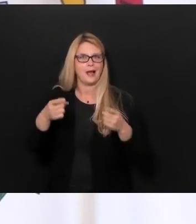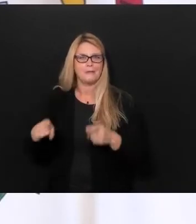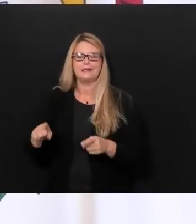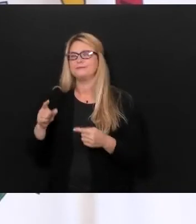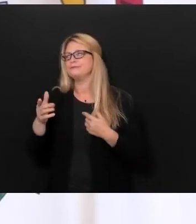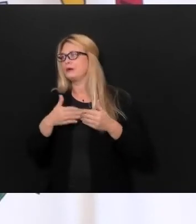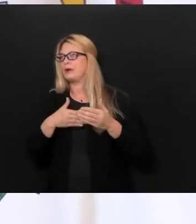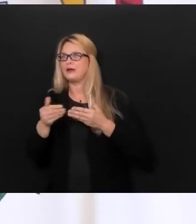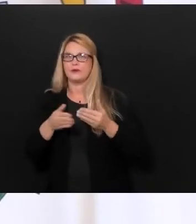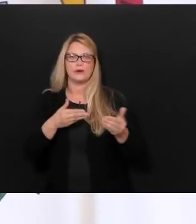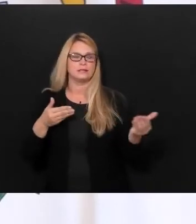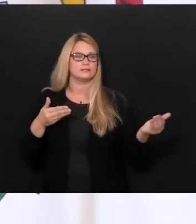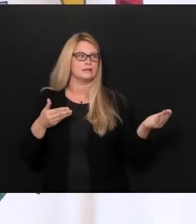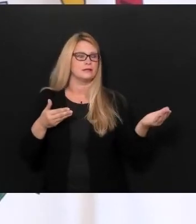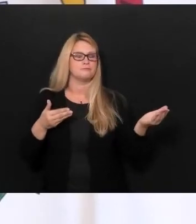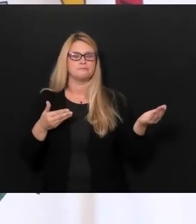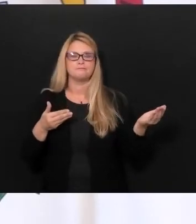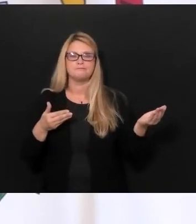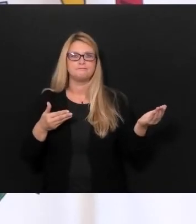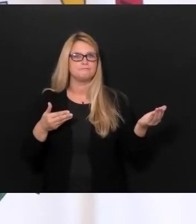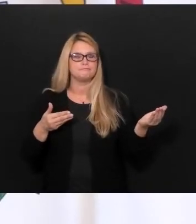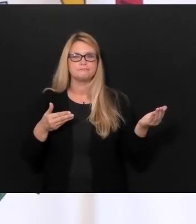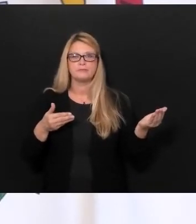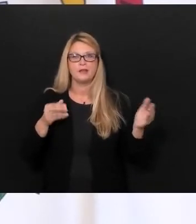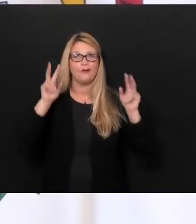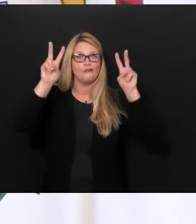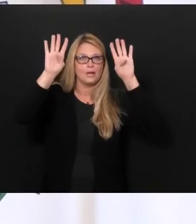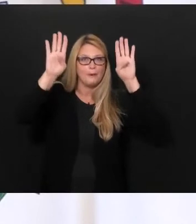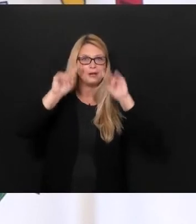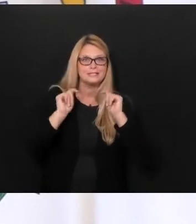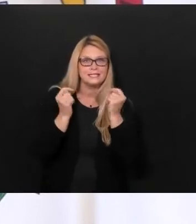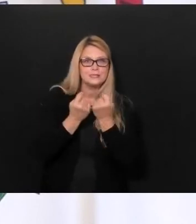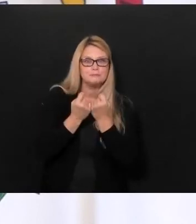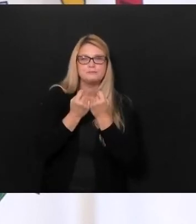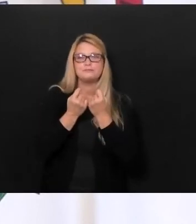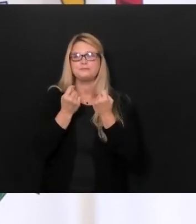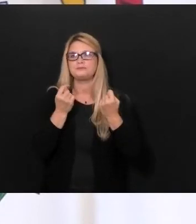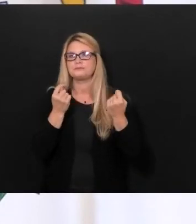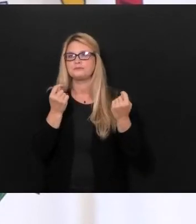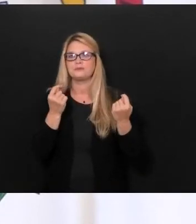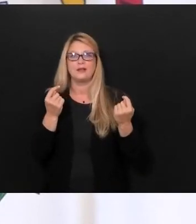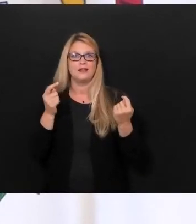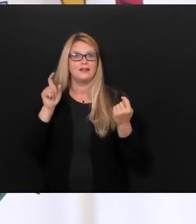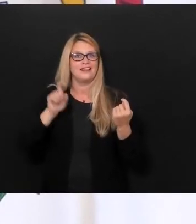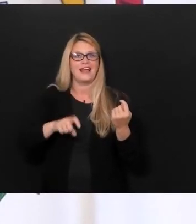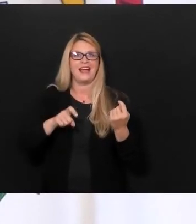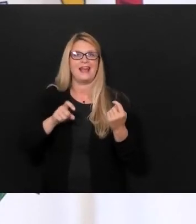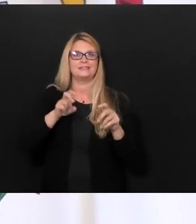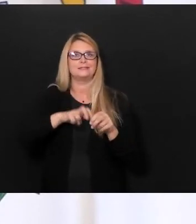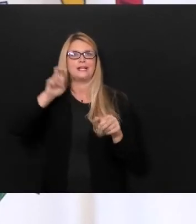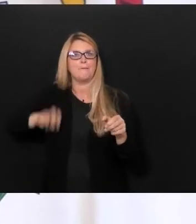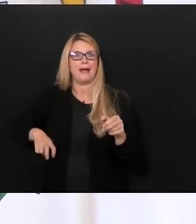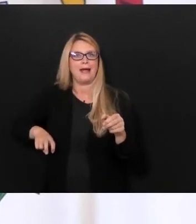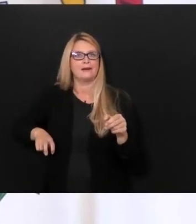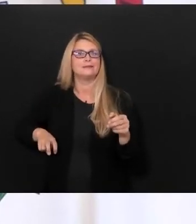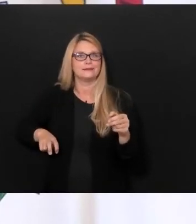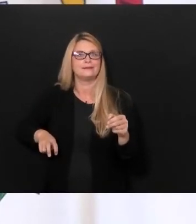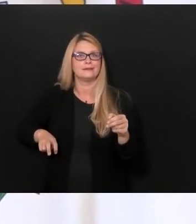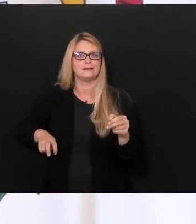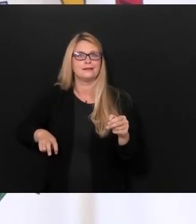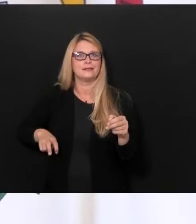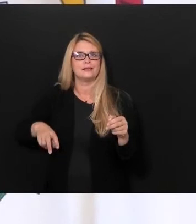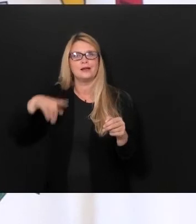was, you know, incredible volleyball teams that, you know, that had to get knocked out from the standpoint of